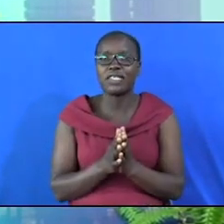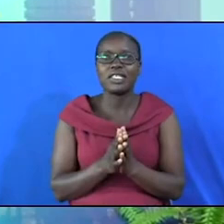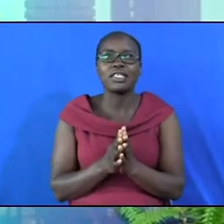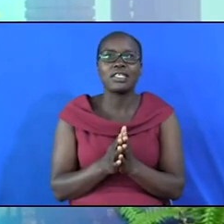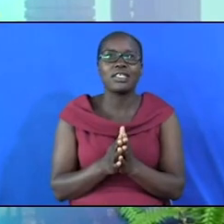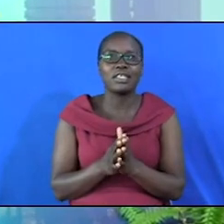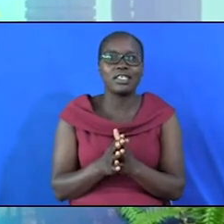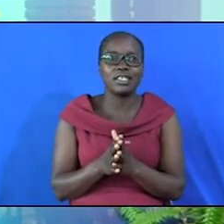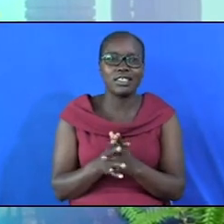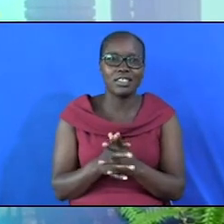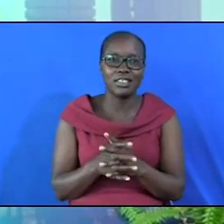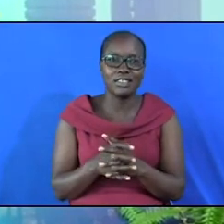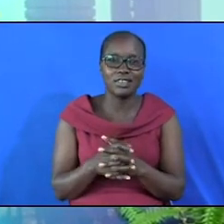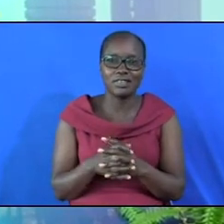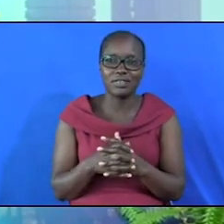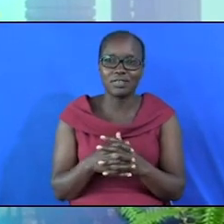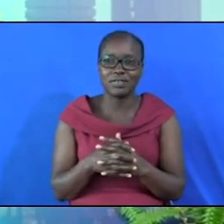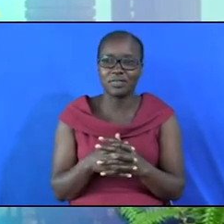this.